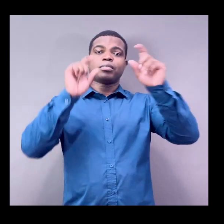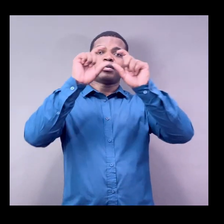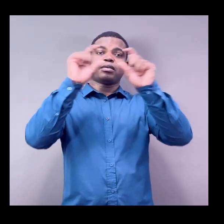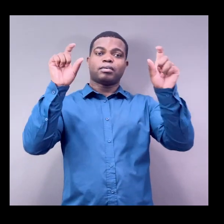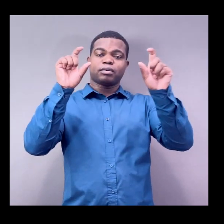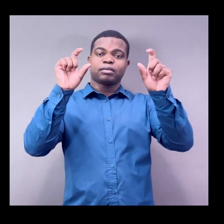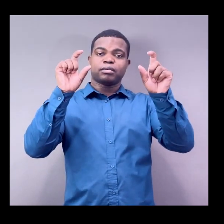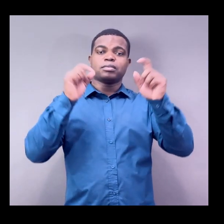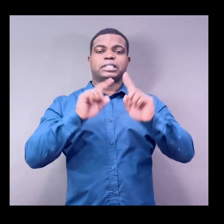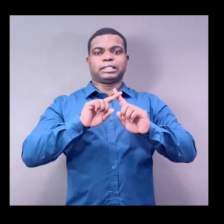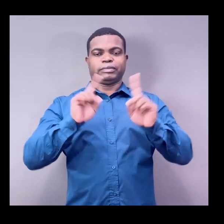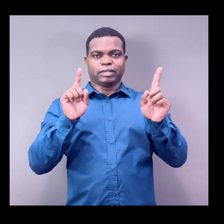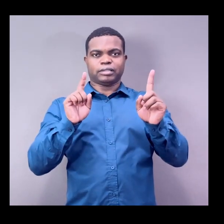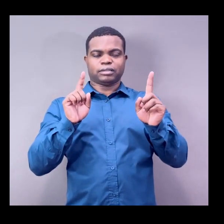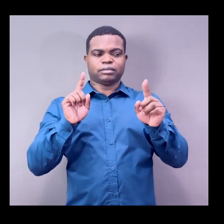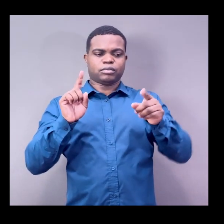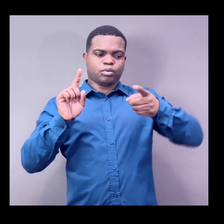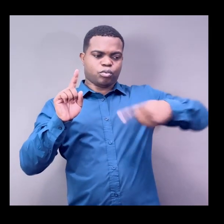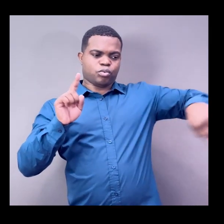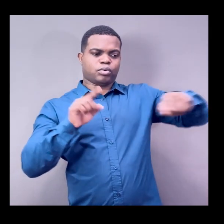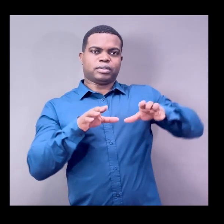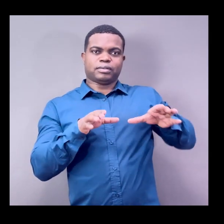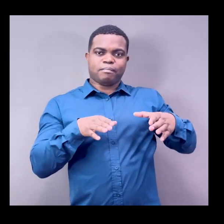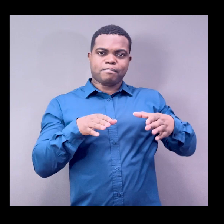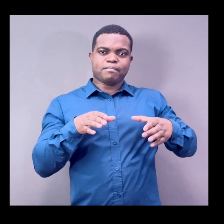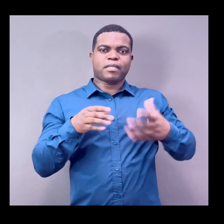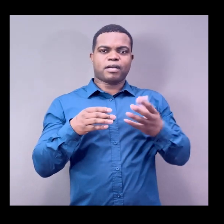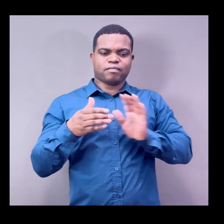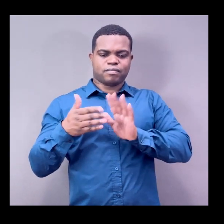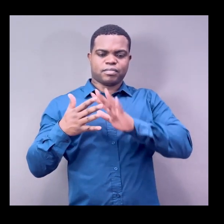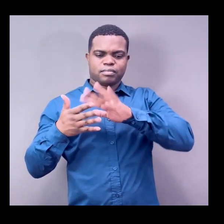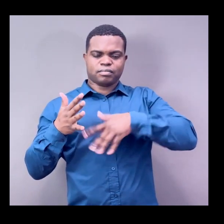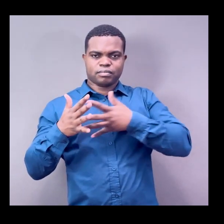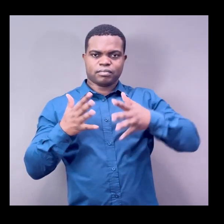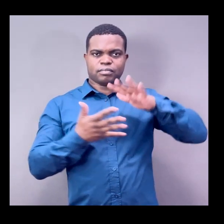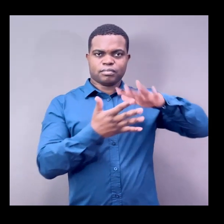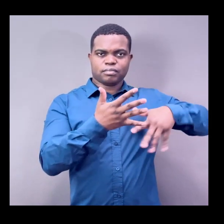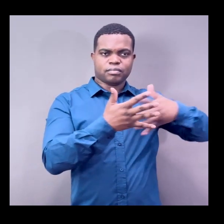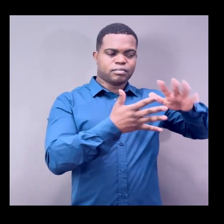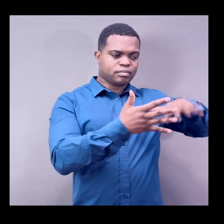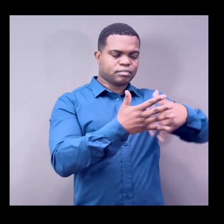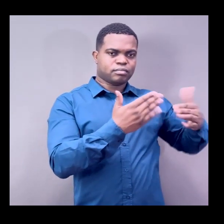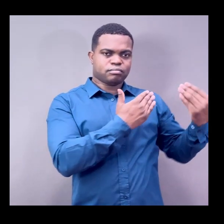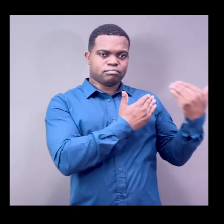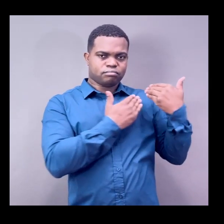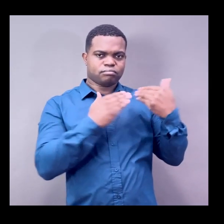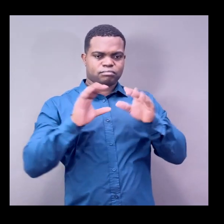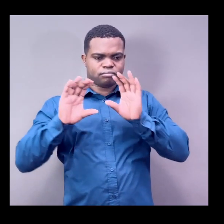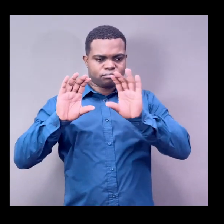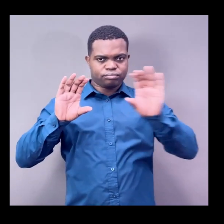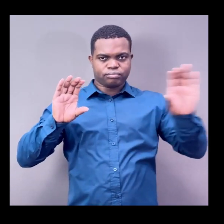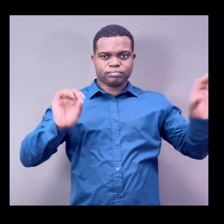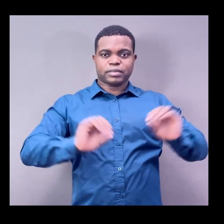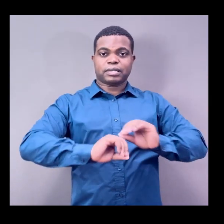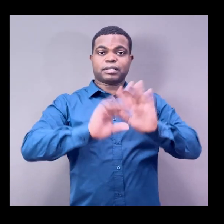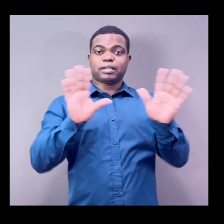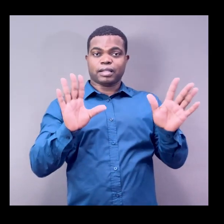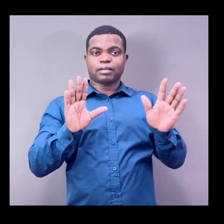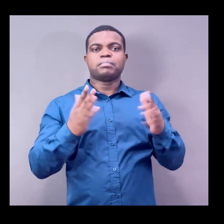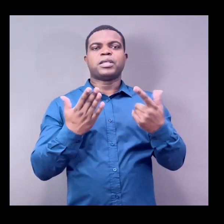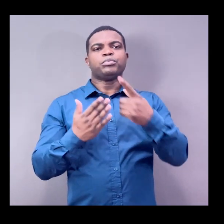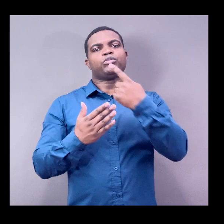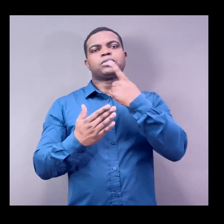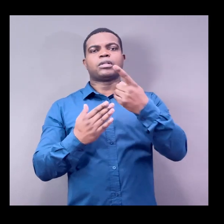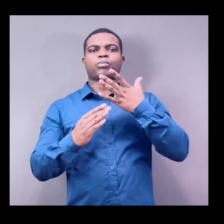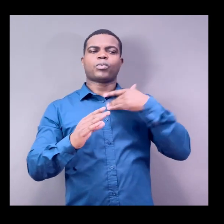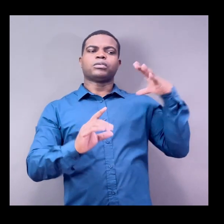is the difference. So this is for all team members. So if you are assigning a task to, let's say you